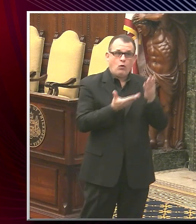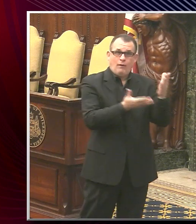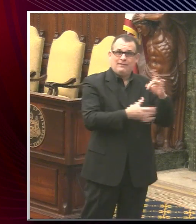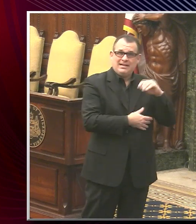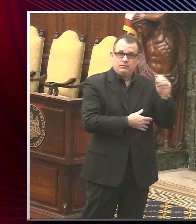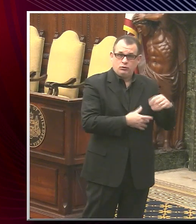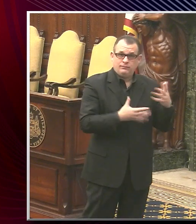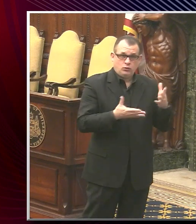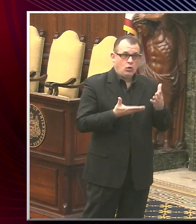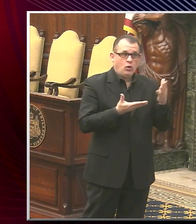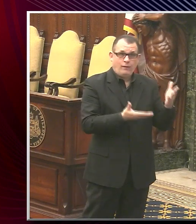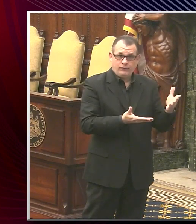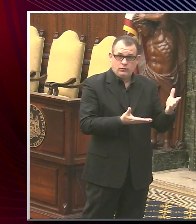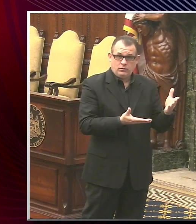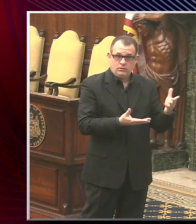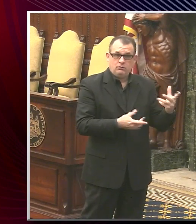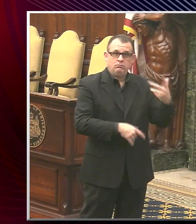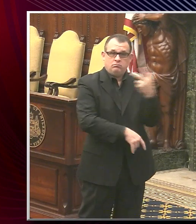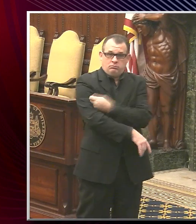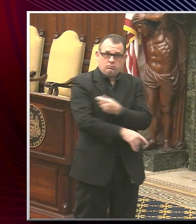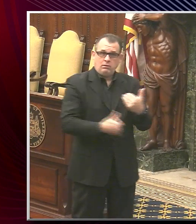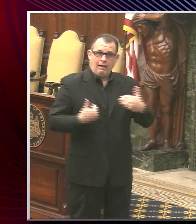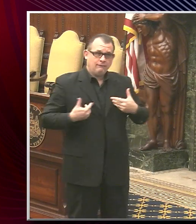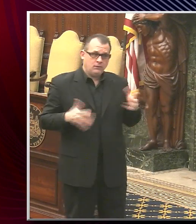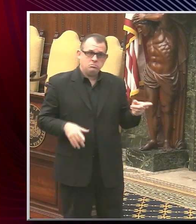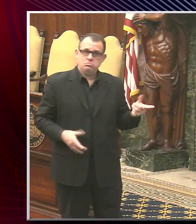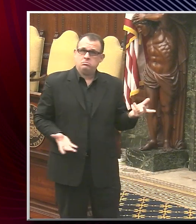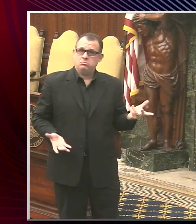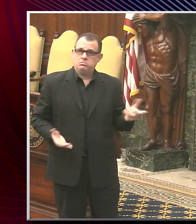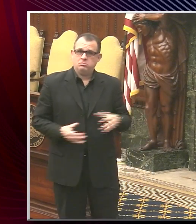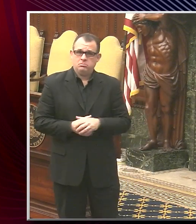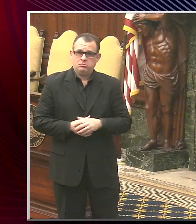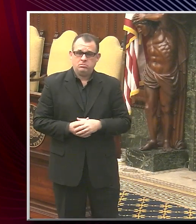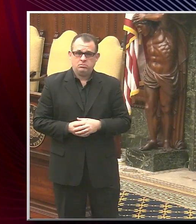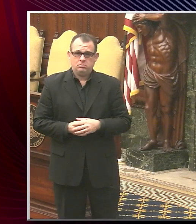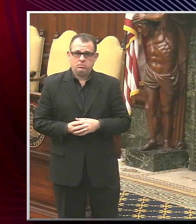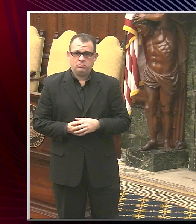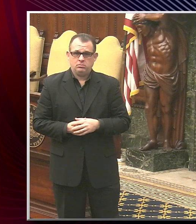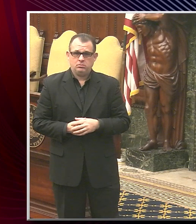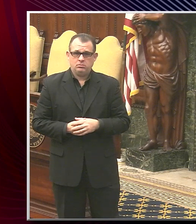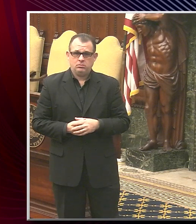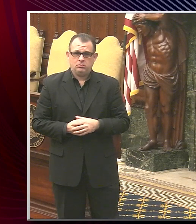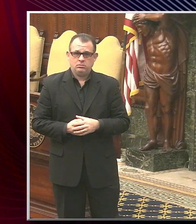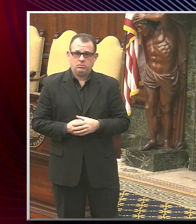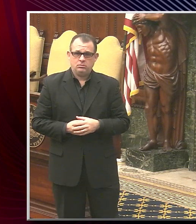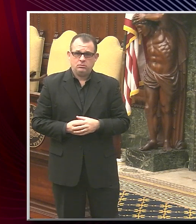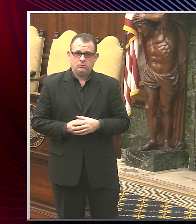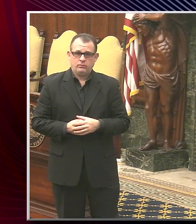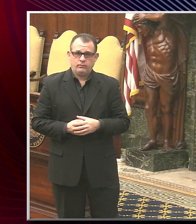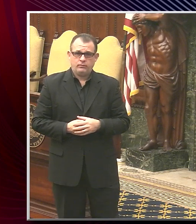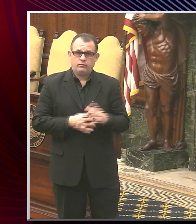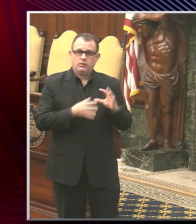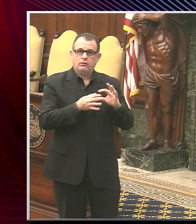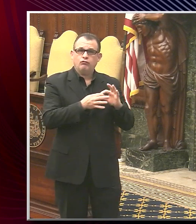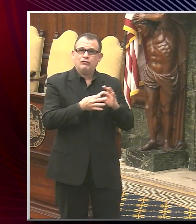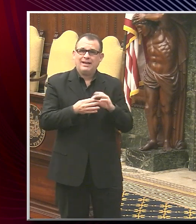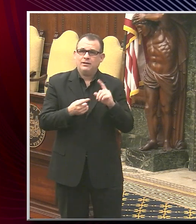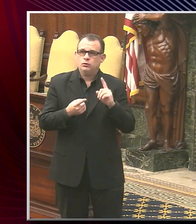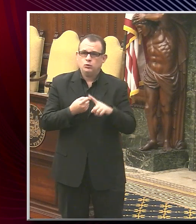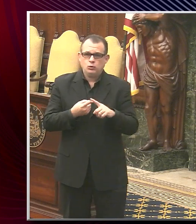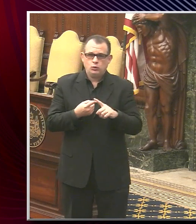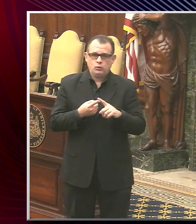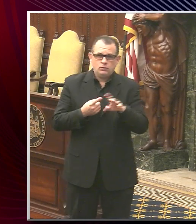already made an appointment and received it. Got it. And second question, just on relating to, you said earlier